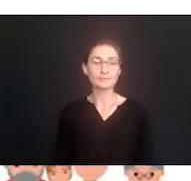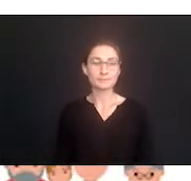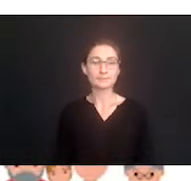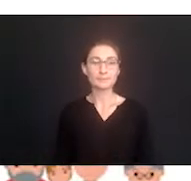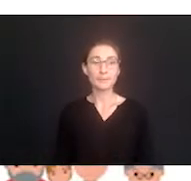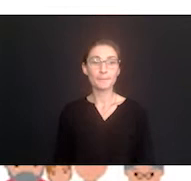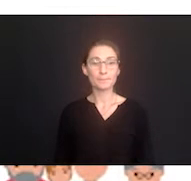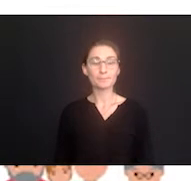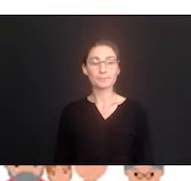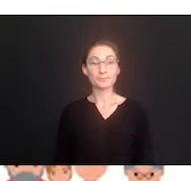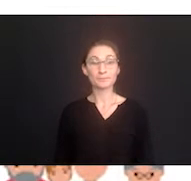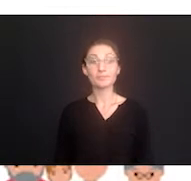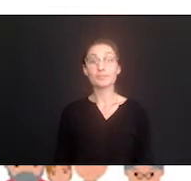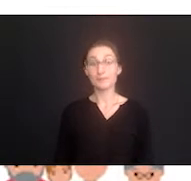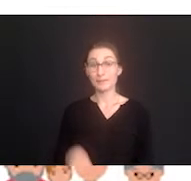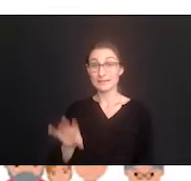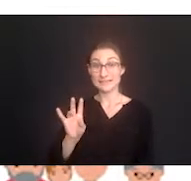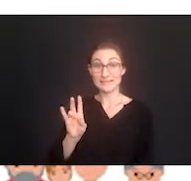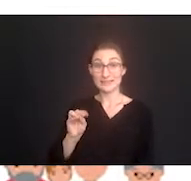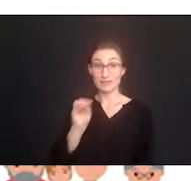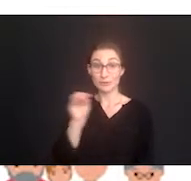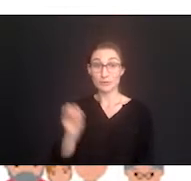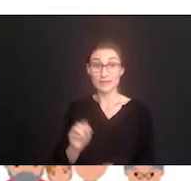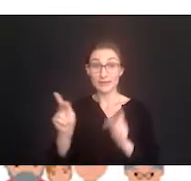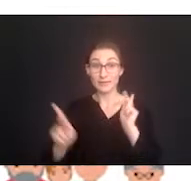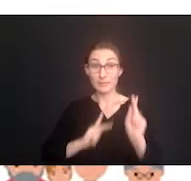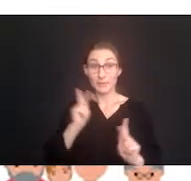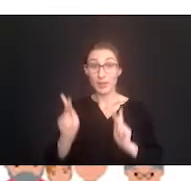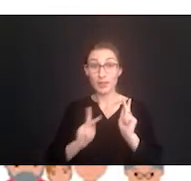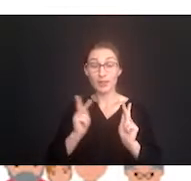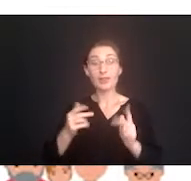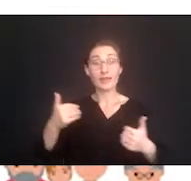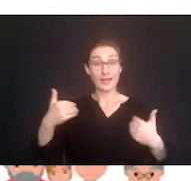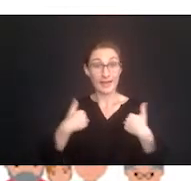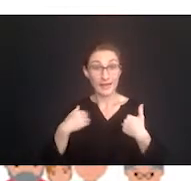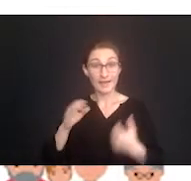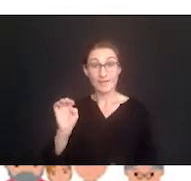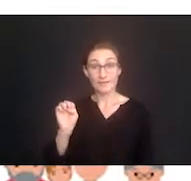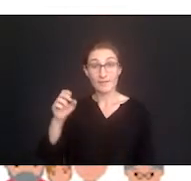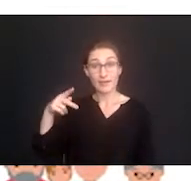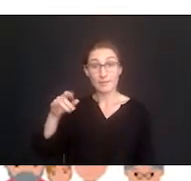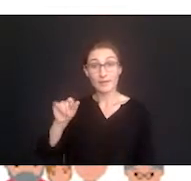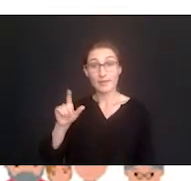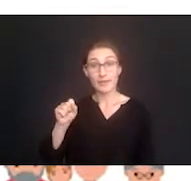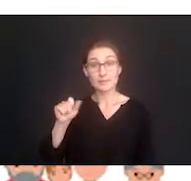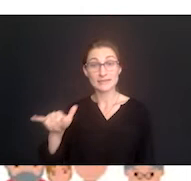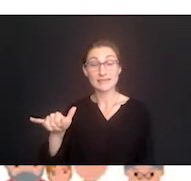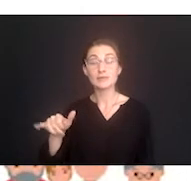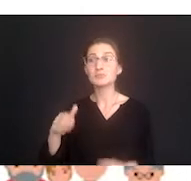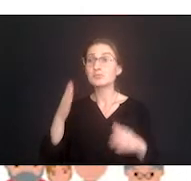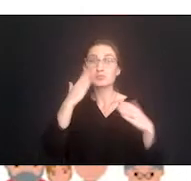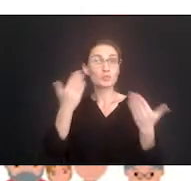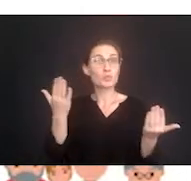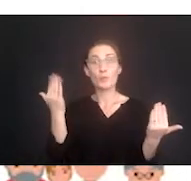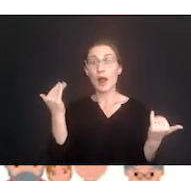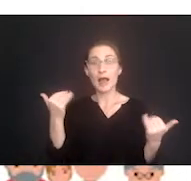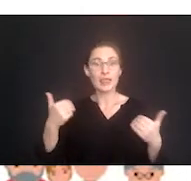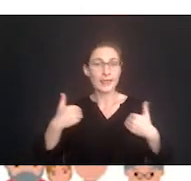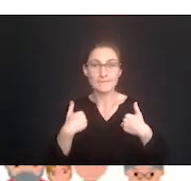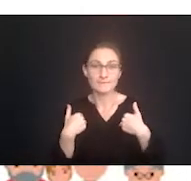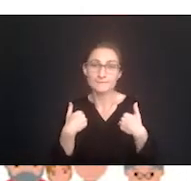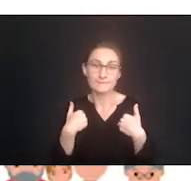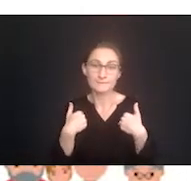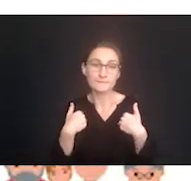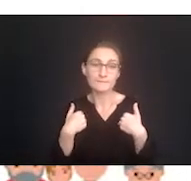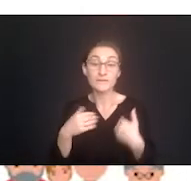any age. For 70% of people who have epilepsy, they actually don't know why they have it. So for 70%